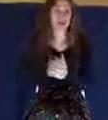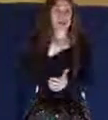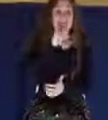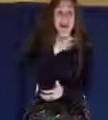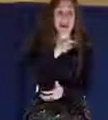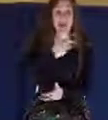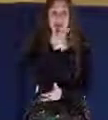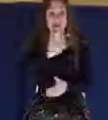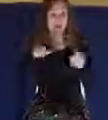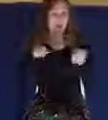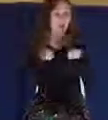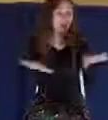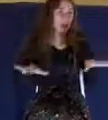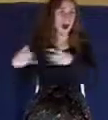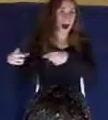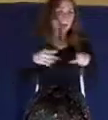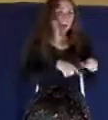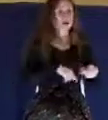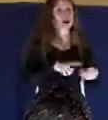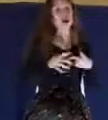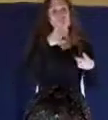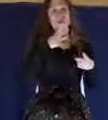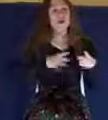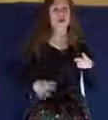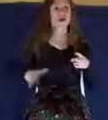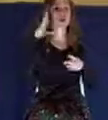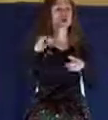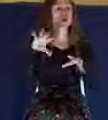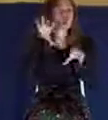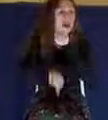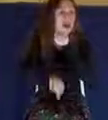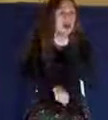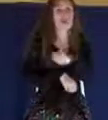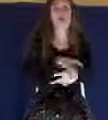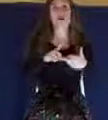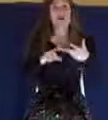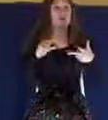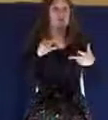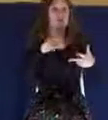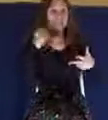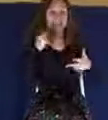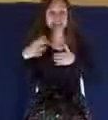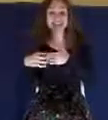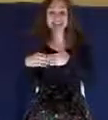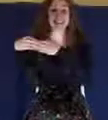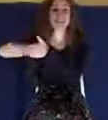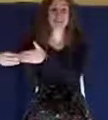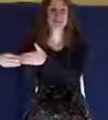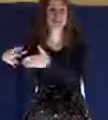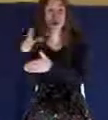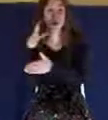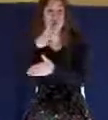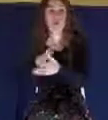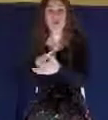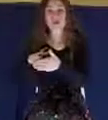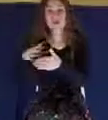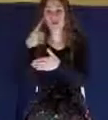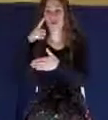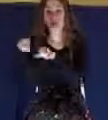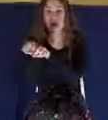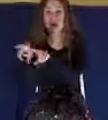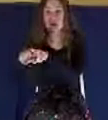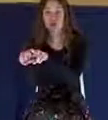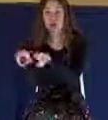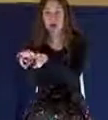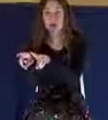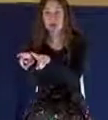Levite priest leads a whole tribe into idolatry. And later that priest's name is revealed and he's the grandson of Moses. Just one